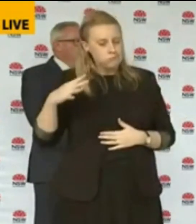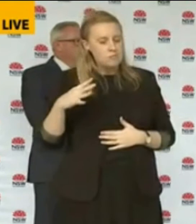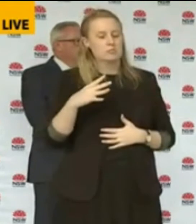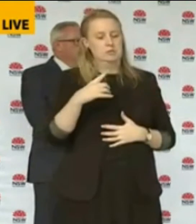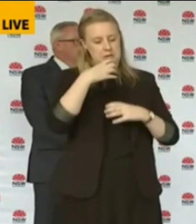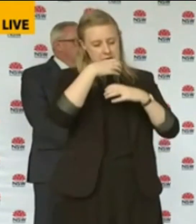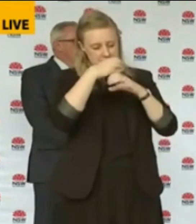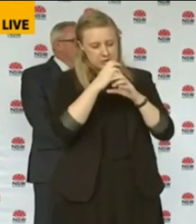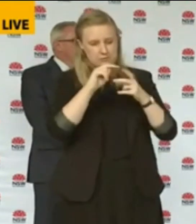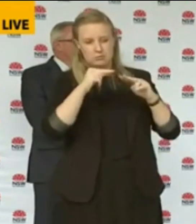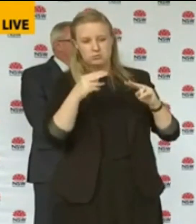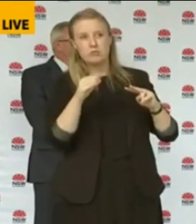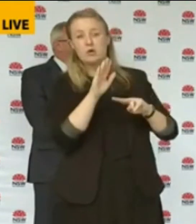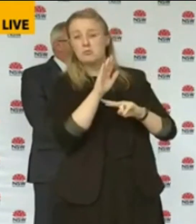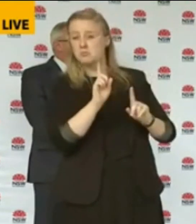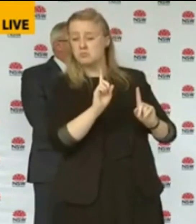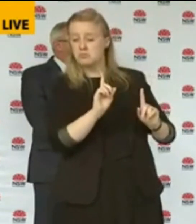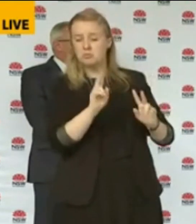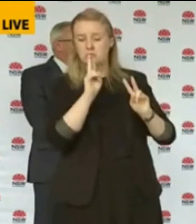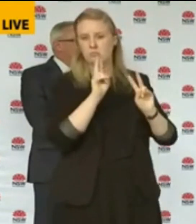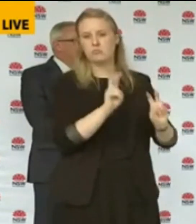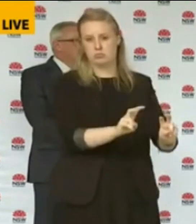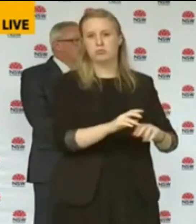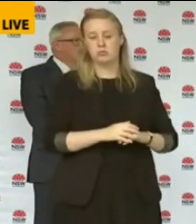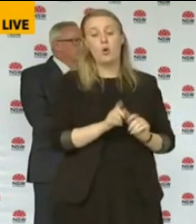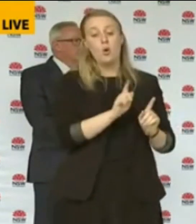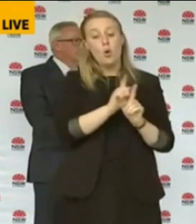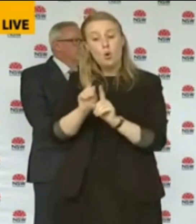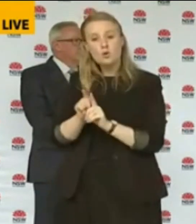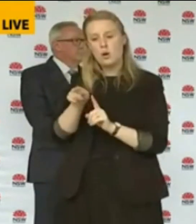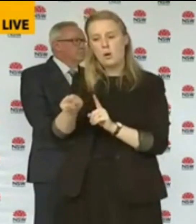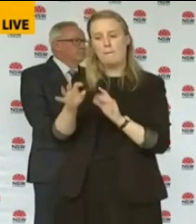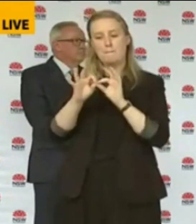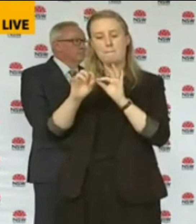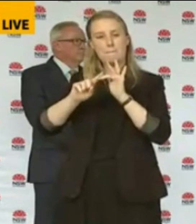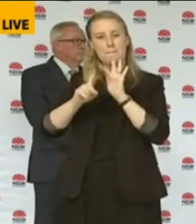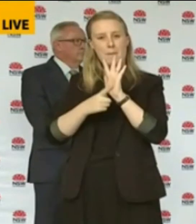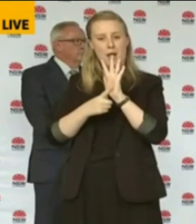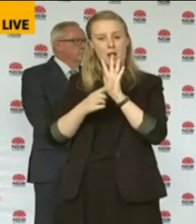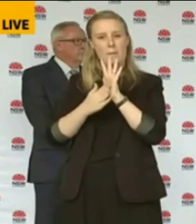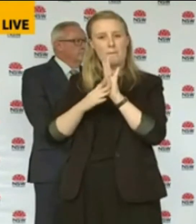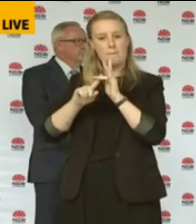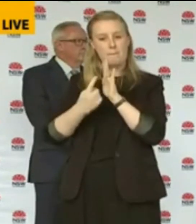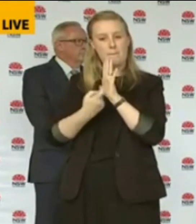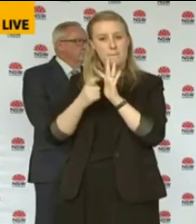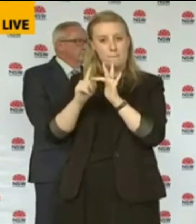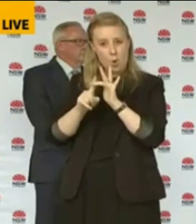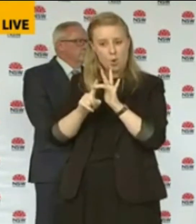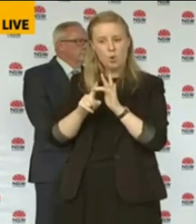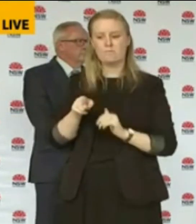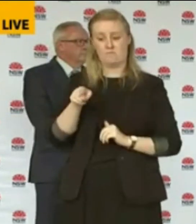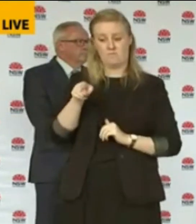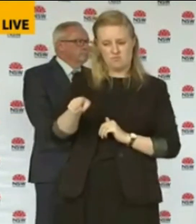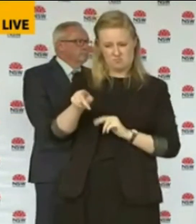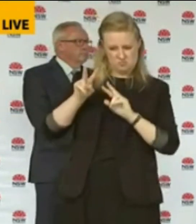area. Also, the other case was Belmore. That was one of our recent unlinked cases that we actually know are linked to genomically